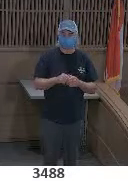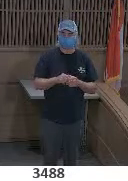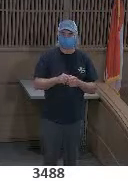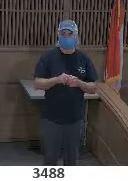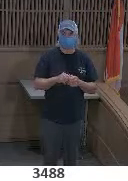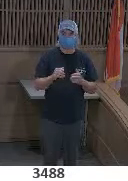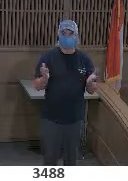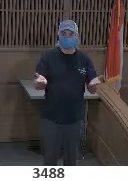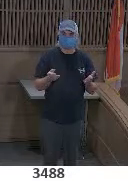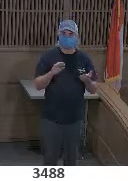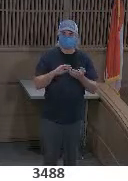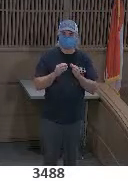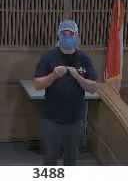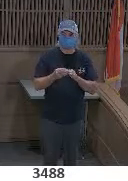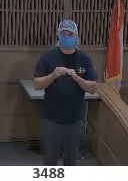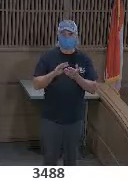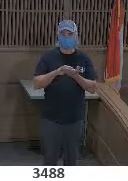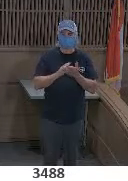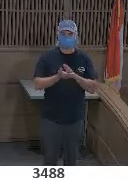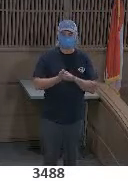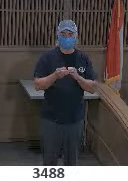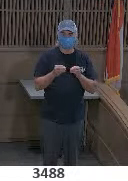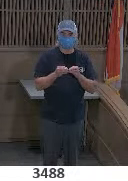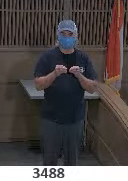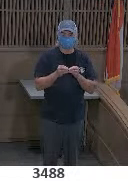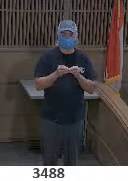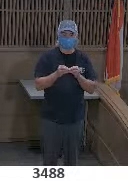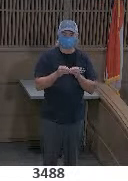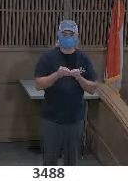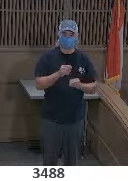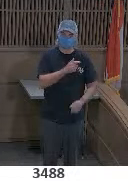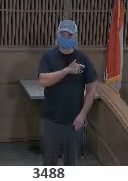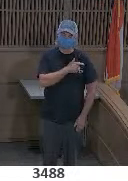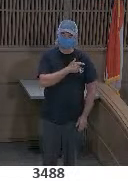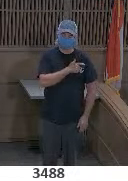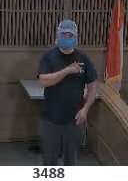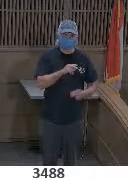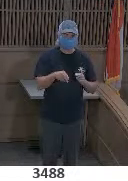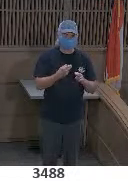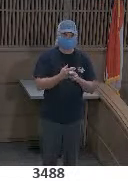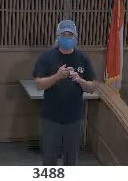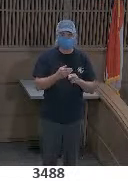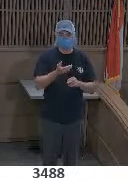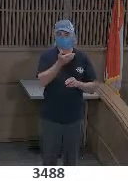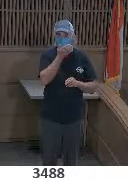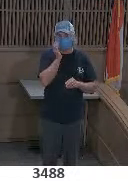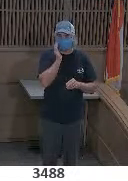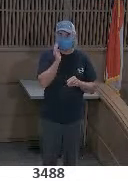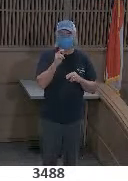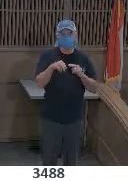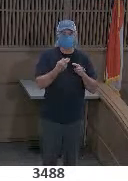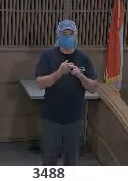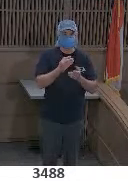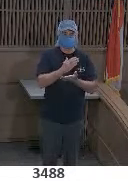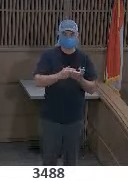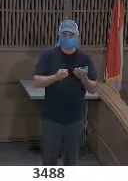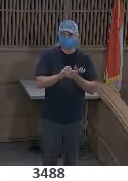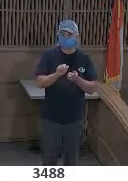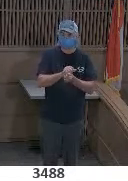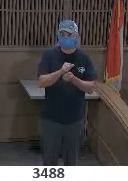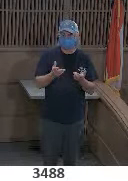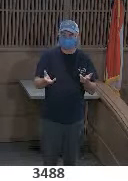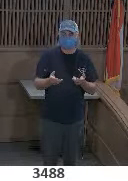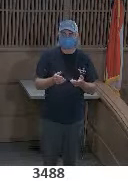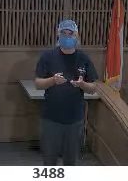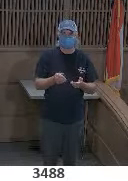country, people become more and more complacent as, quite frankly, I think by the middle of